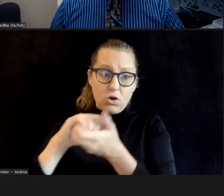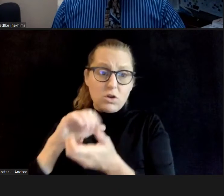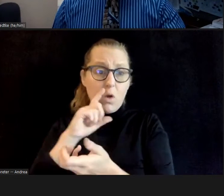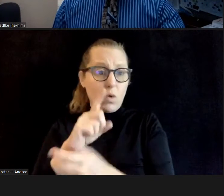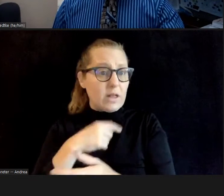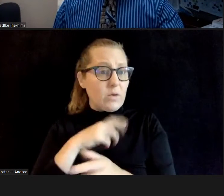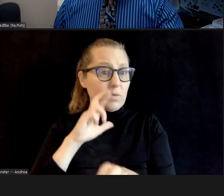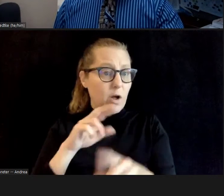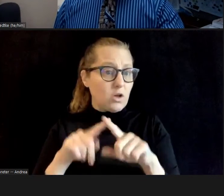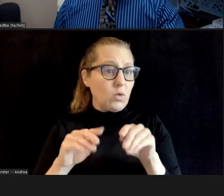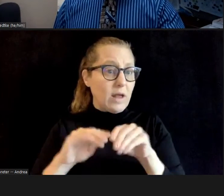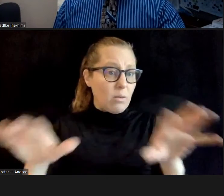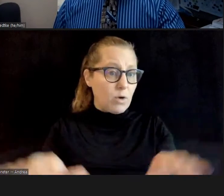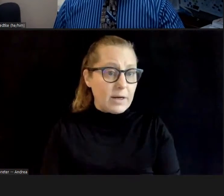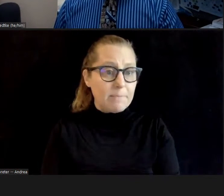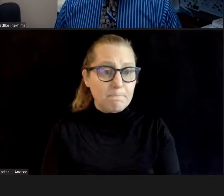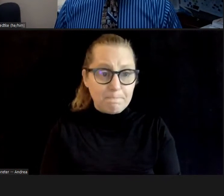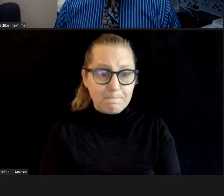outbreak.